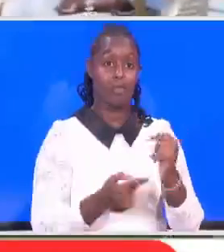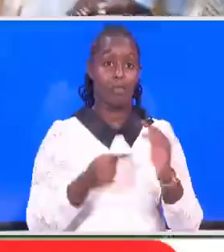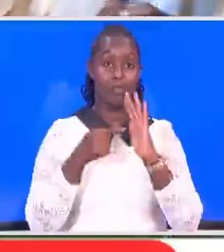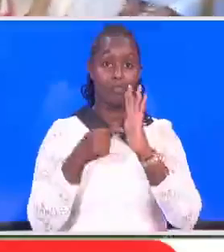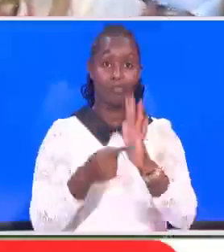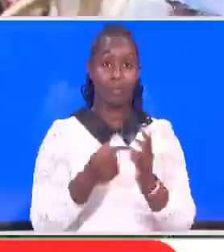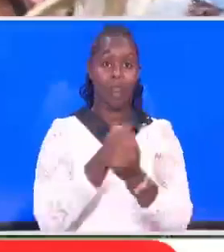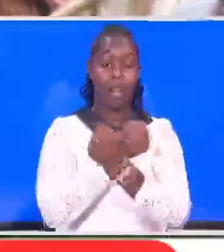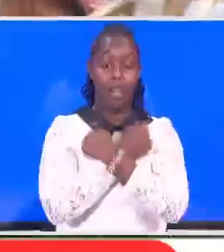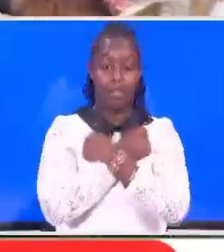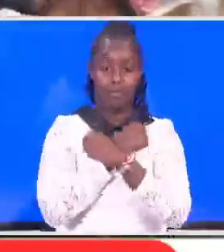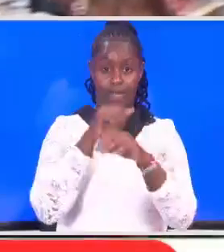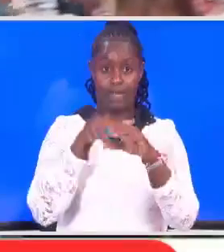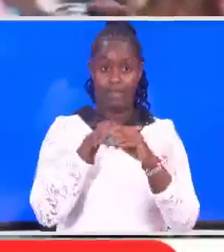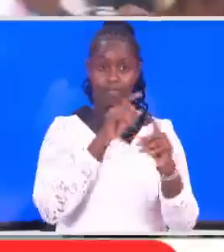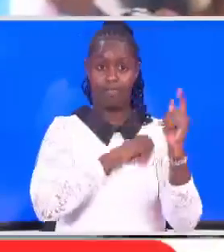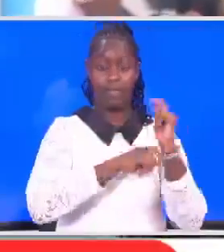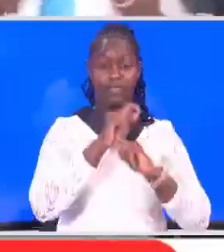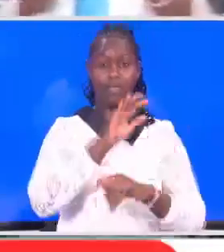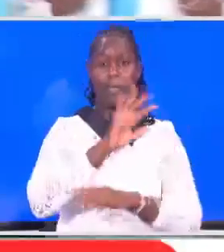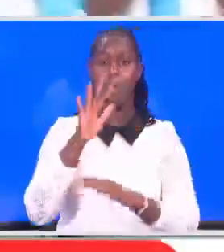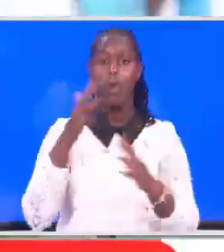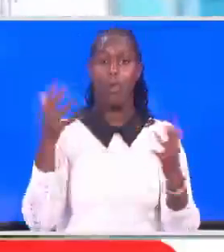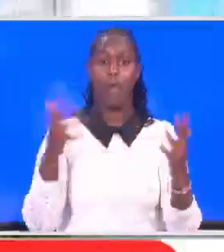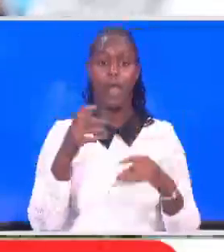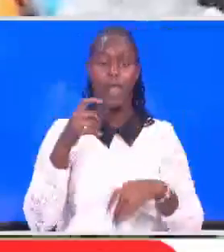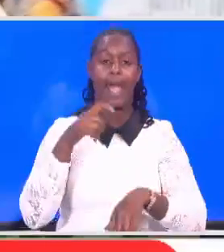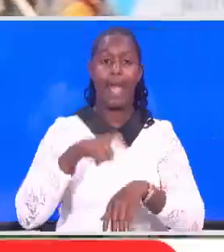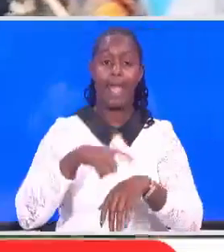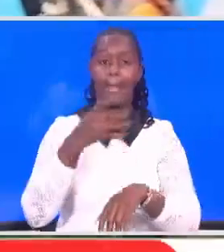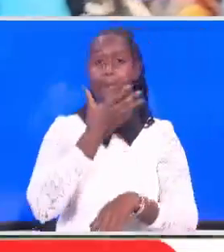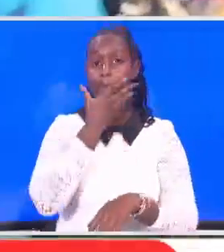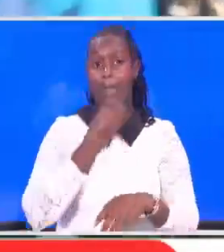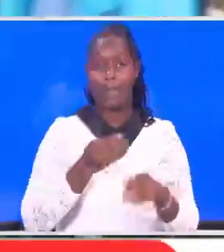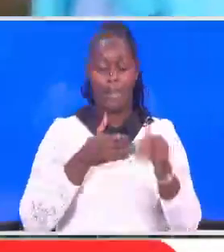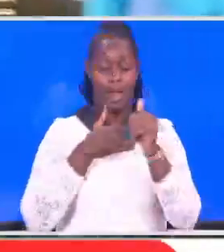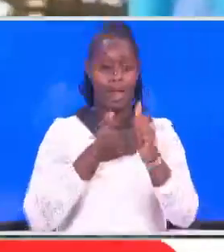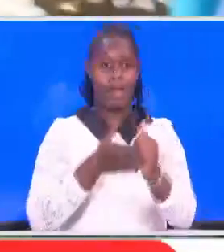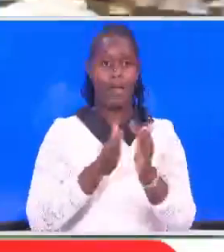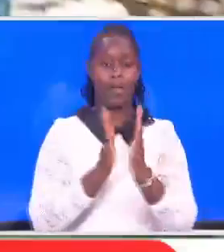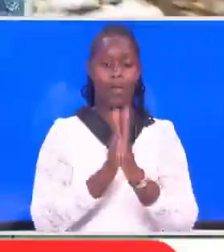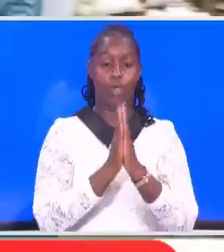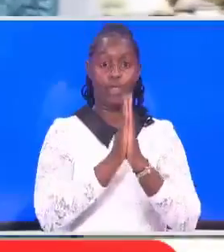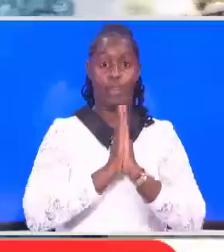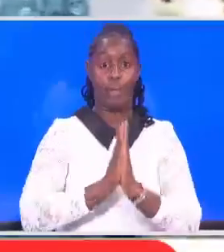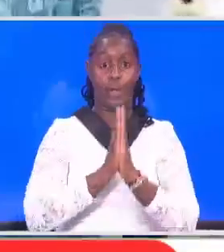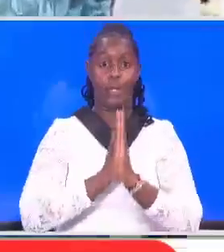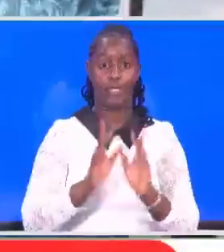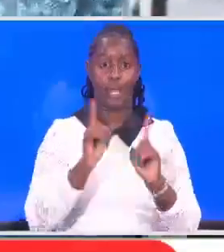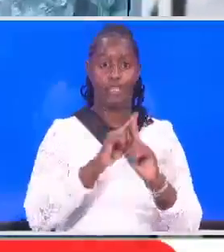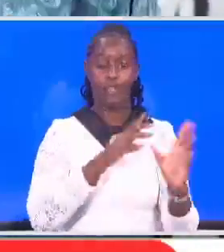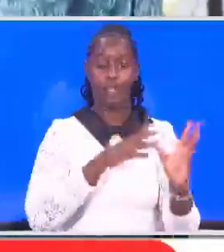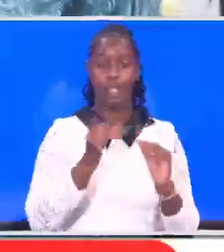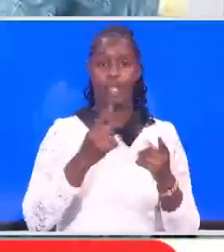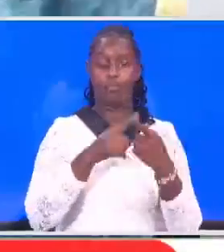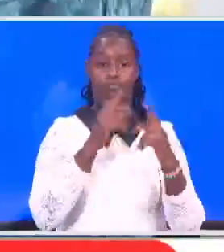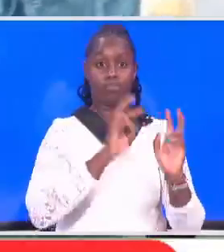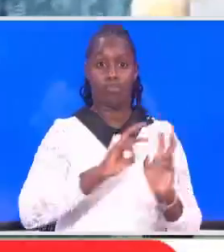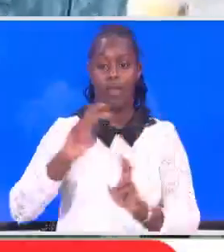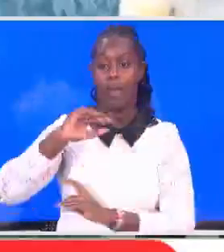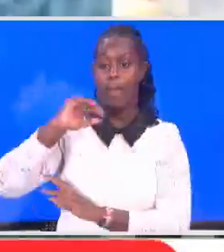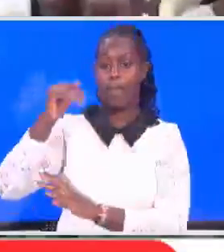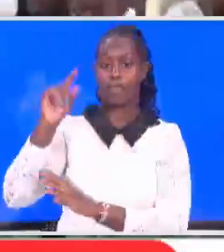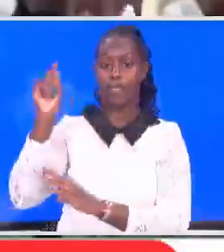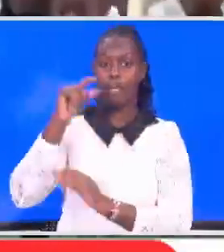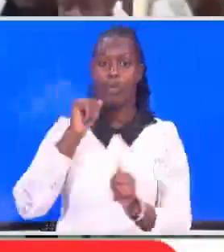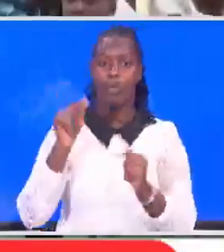kwa utamaduni wao, ambapo wazee wa Embu waliongoza maombi huku wakielekea mlima Kenya ambao ni